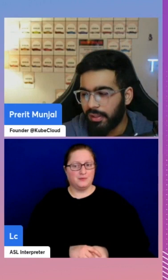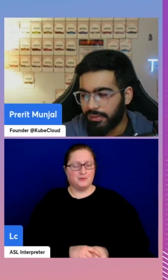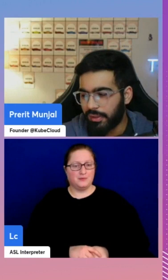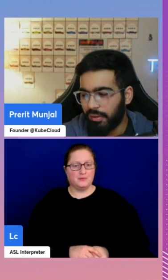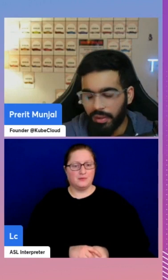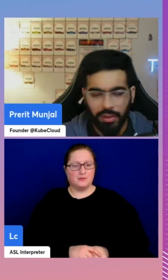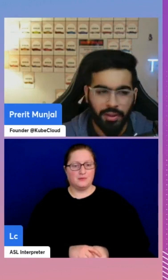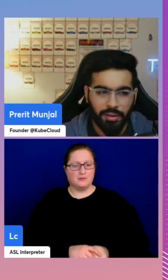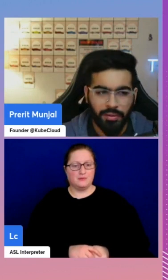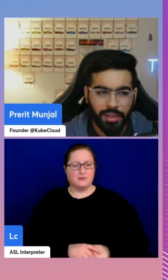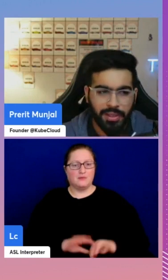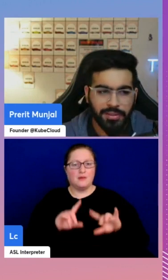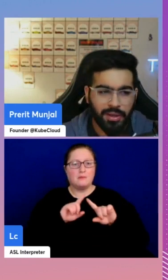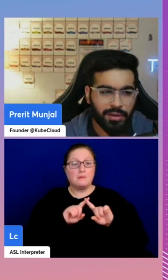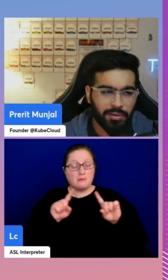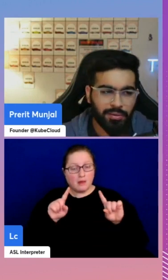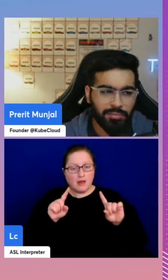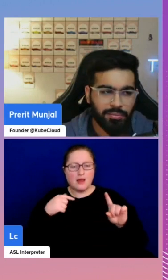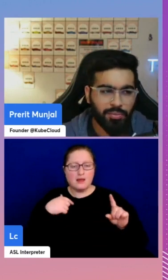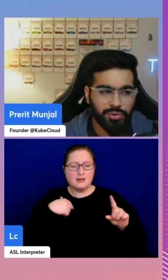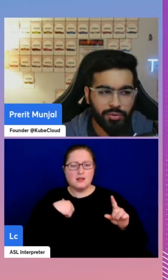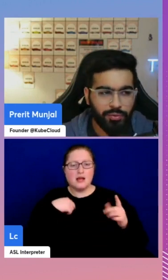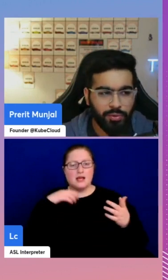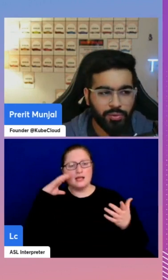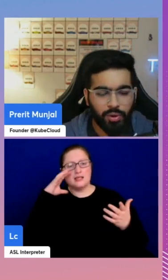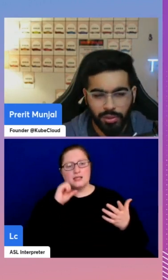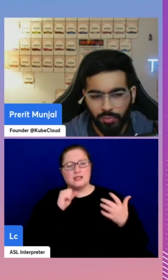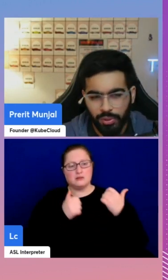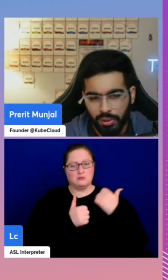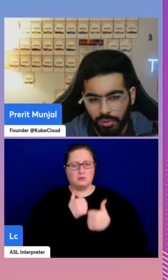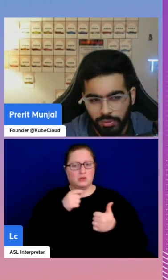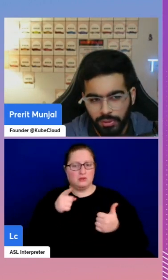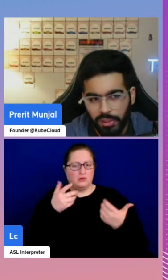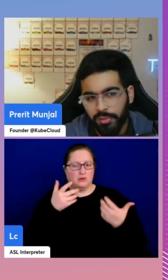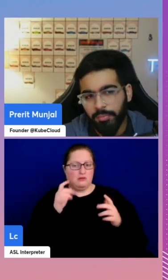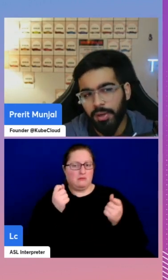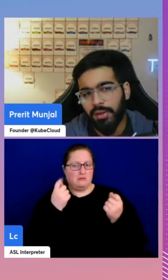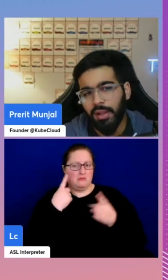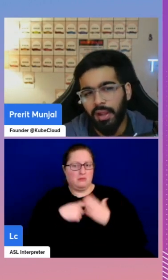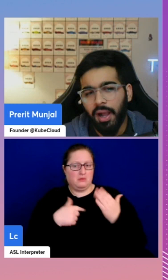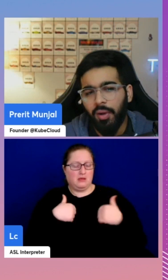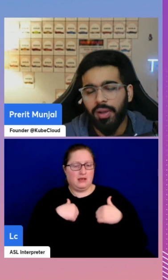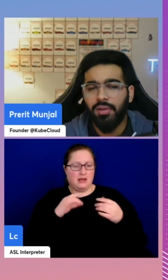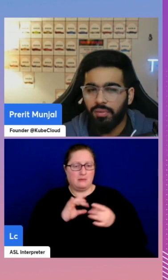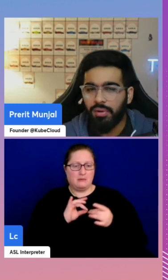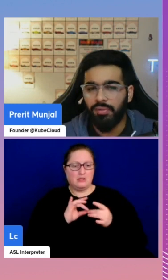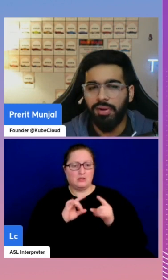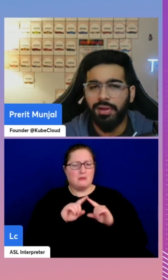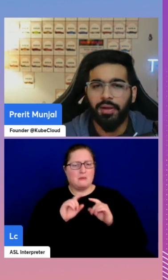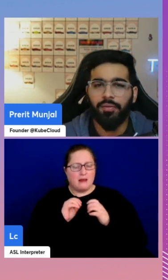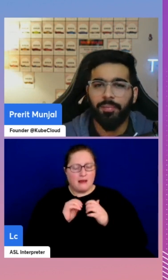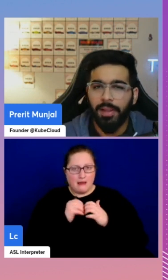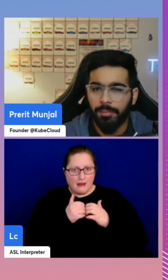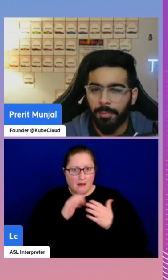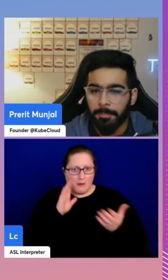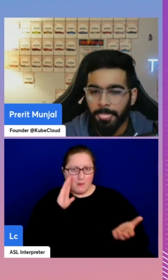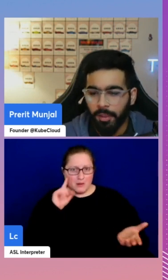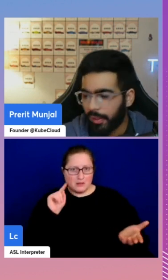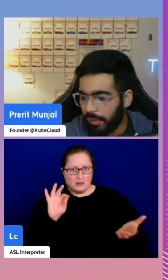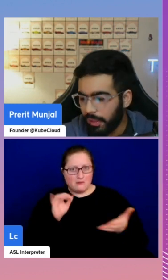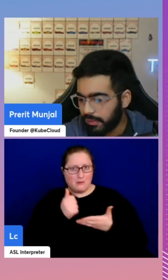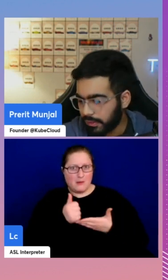but I guess that most of you got what I was saying, but how in the world will Terraform